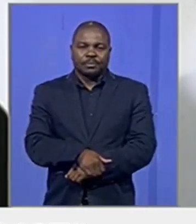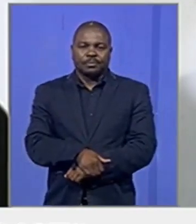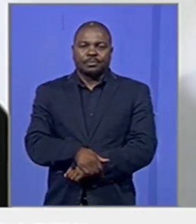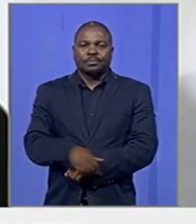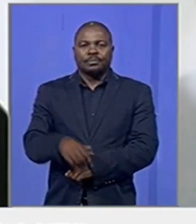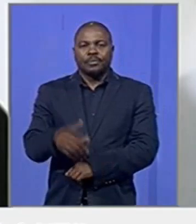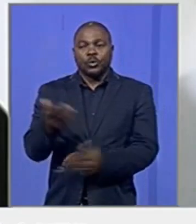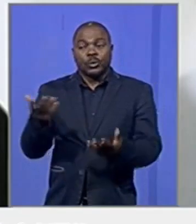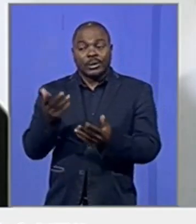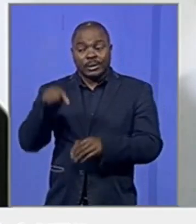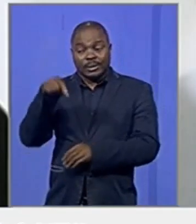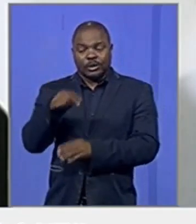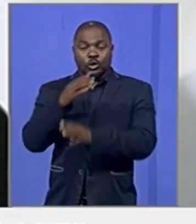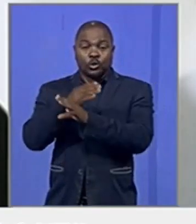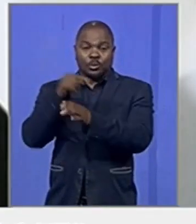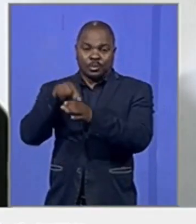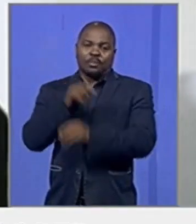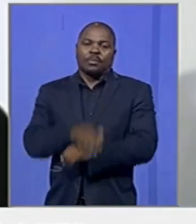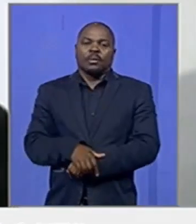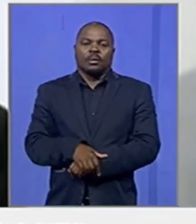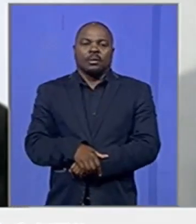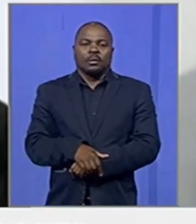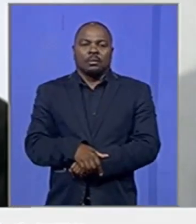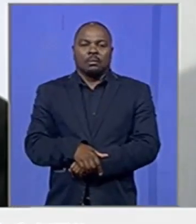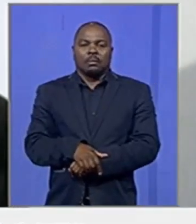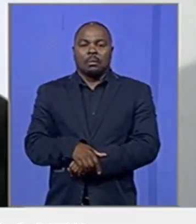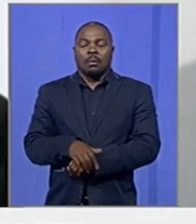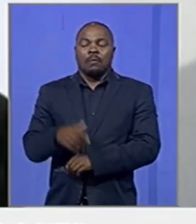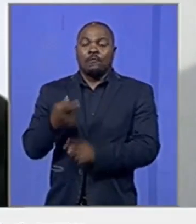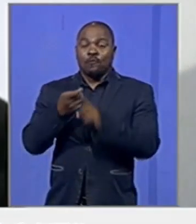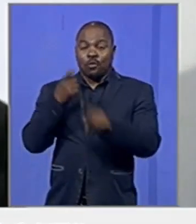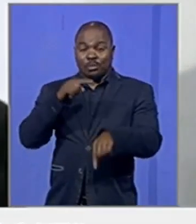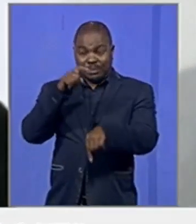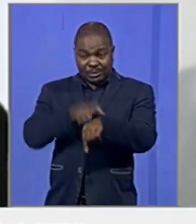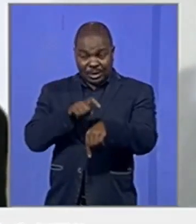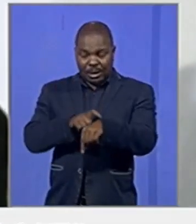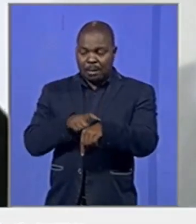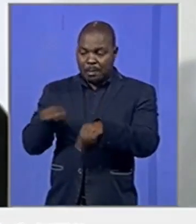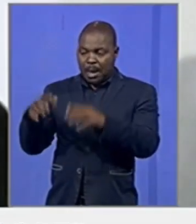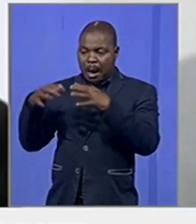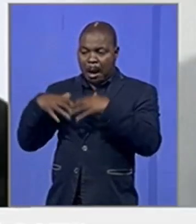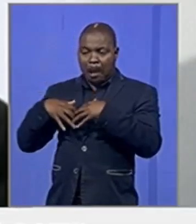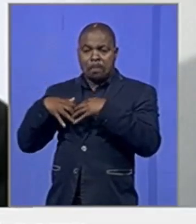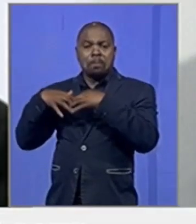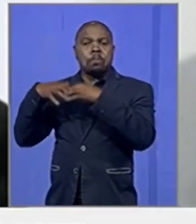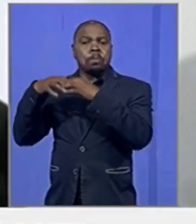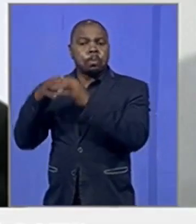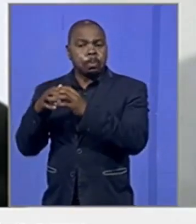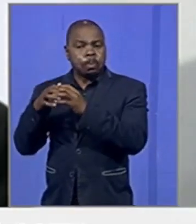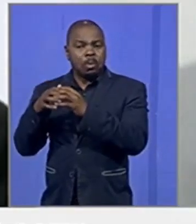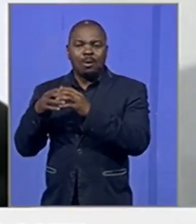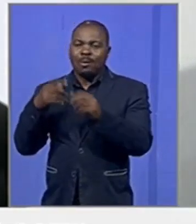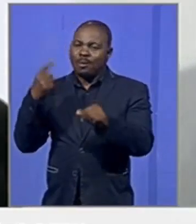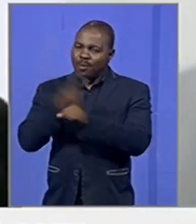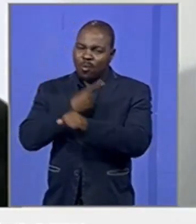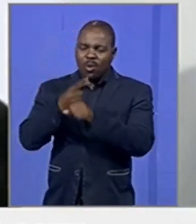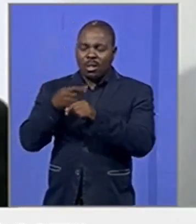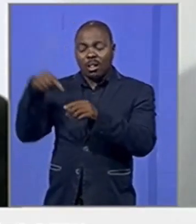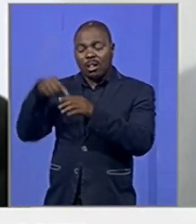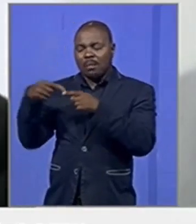in the Congress of the People. Since its inception, as you are saying, there was always